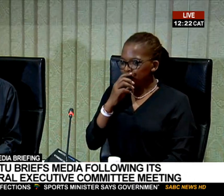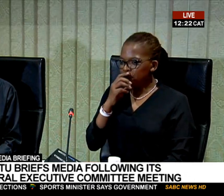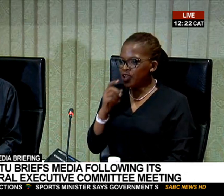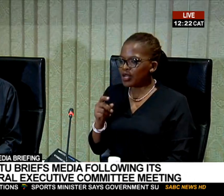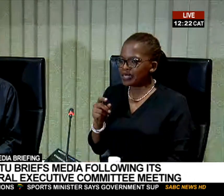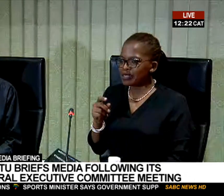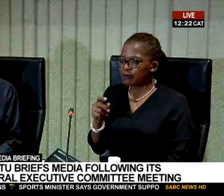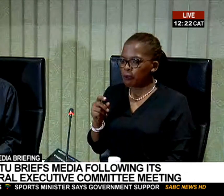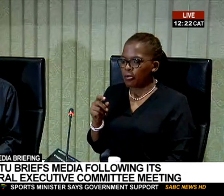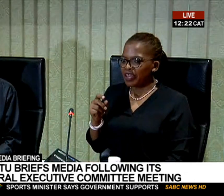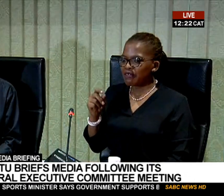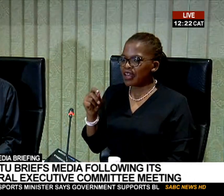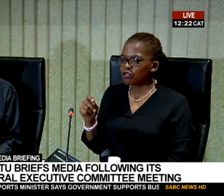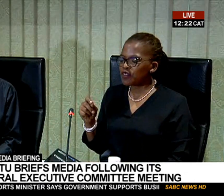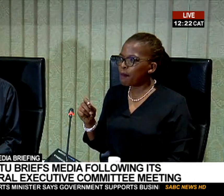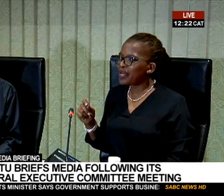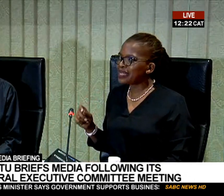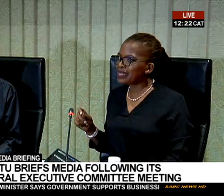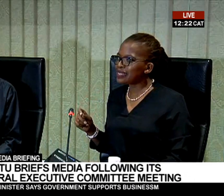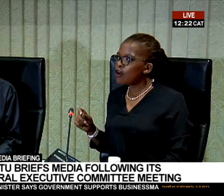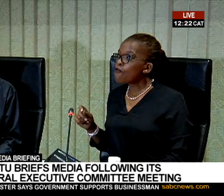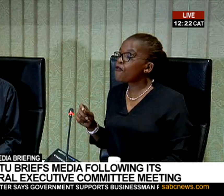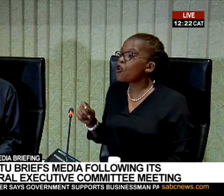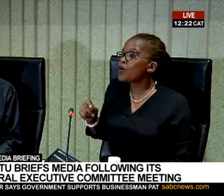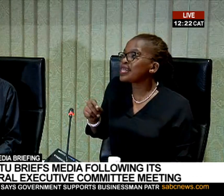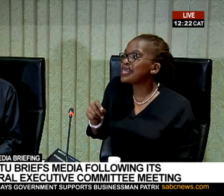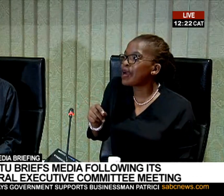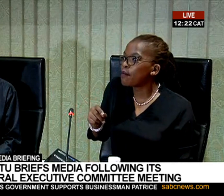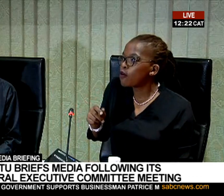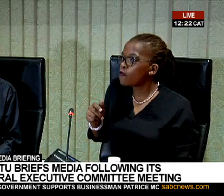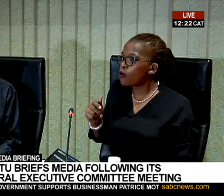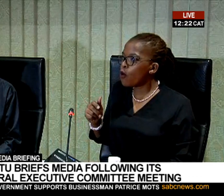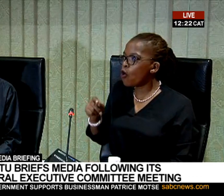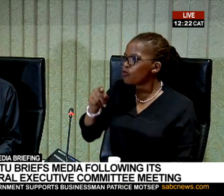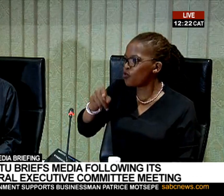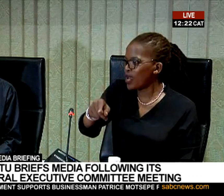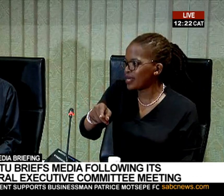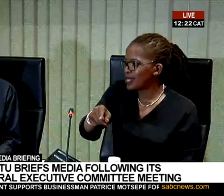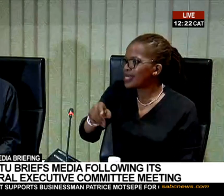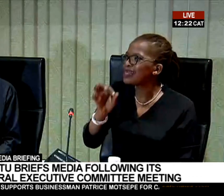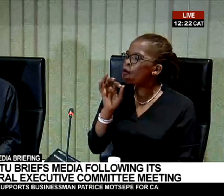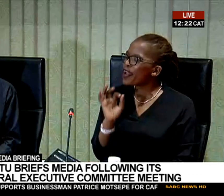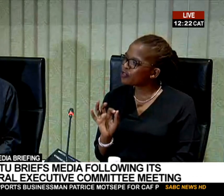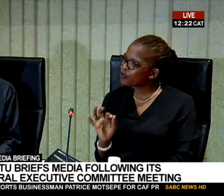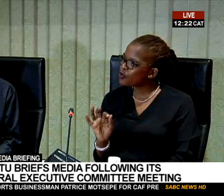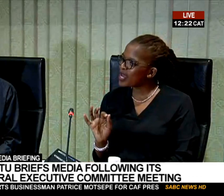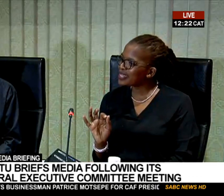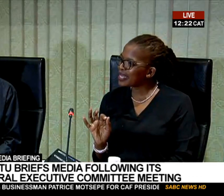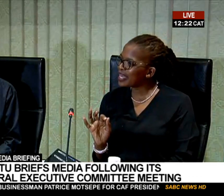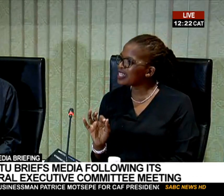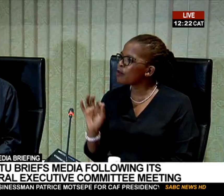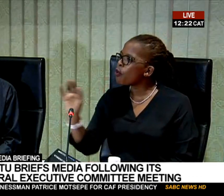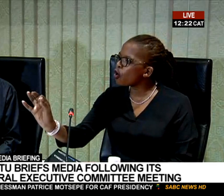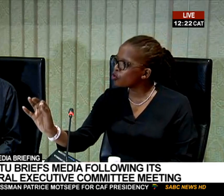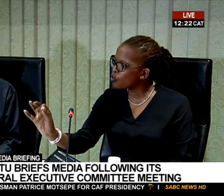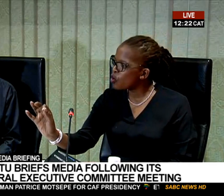suffered violence in the hands of their partners following them from home to work. They wait for you at